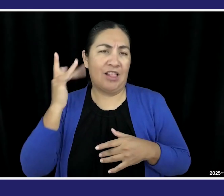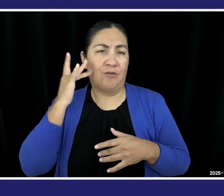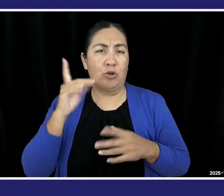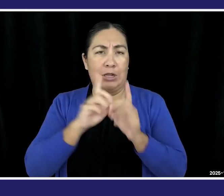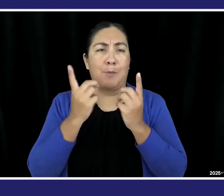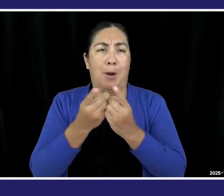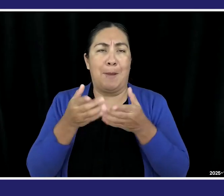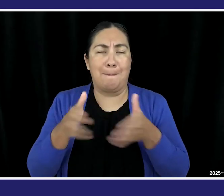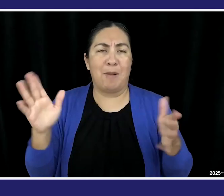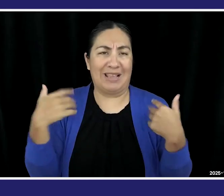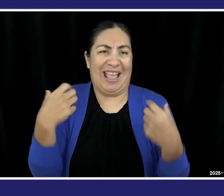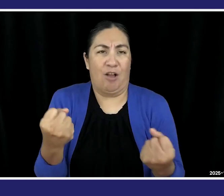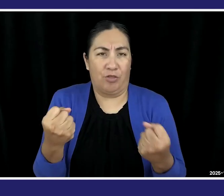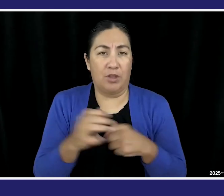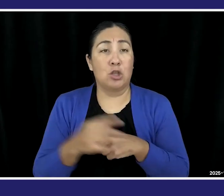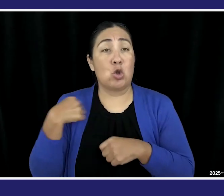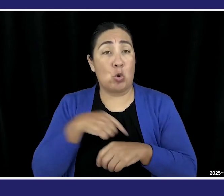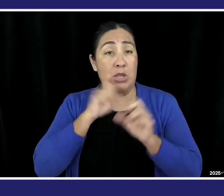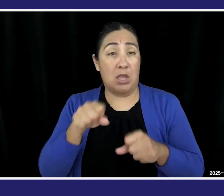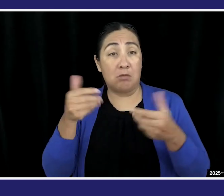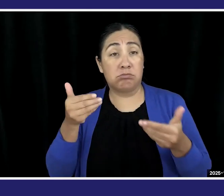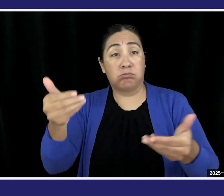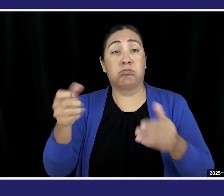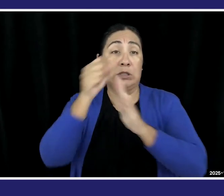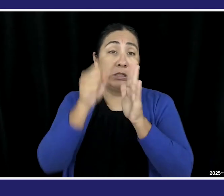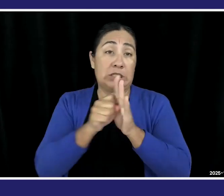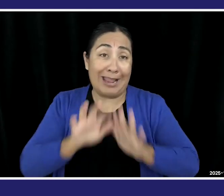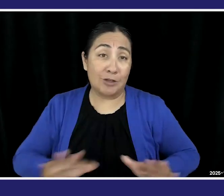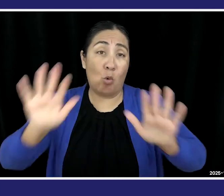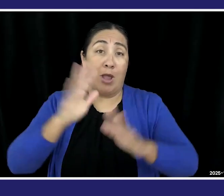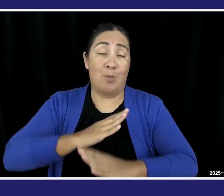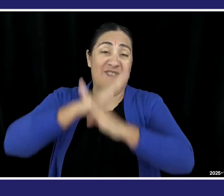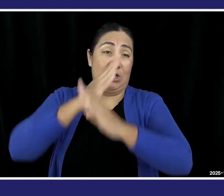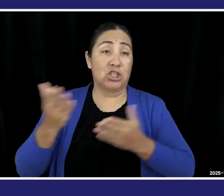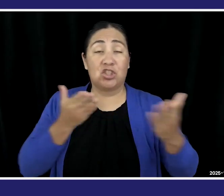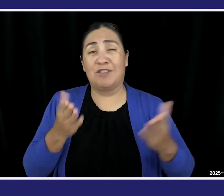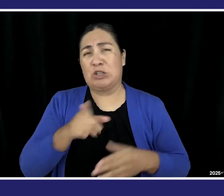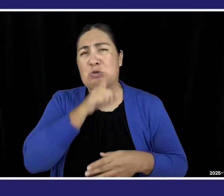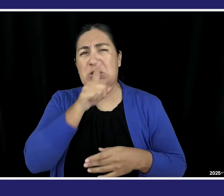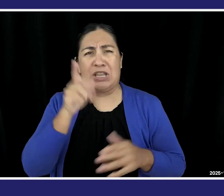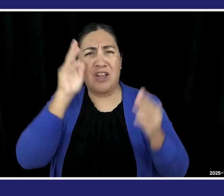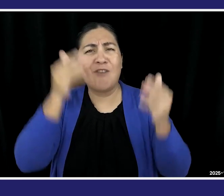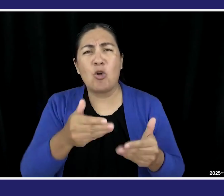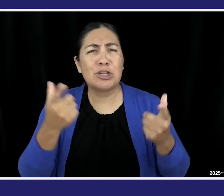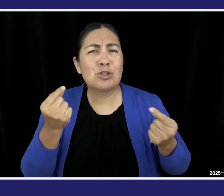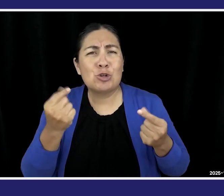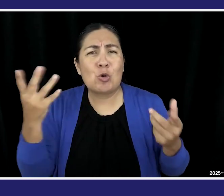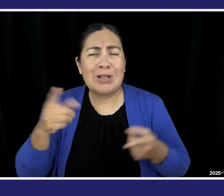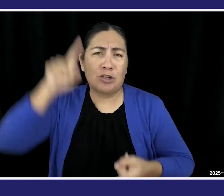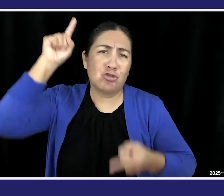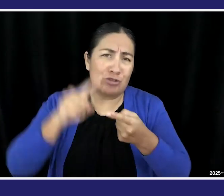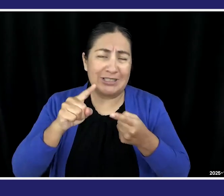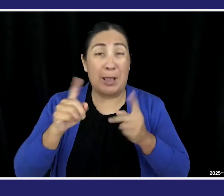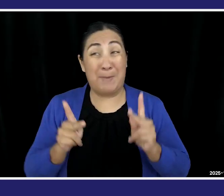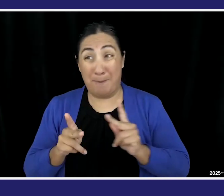administer the statewide prevention services, really focused on reducing the risk of people developing mental health